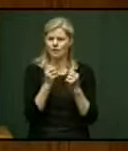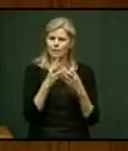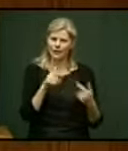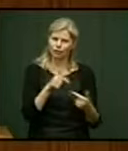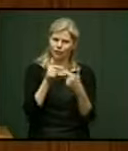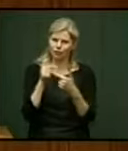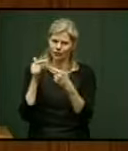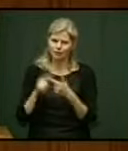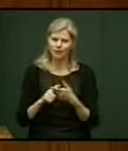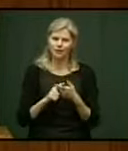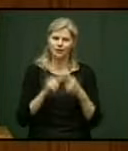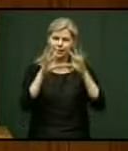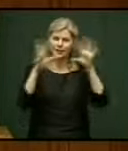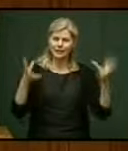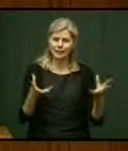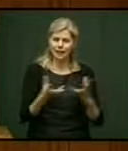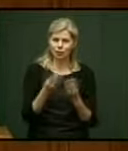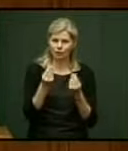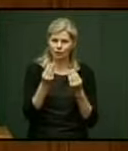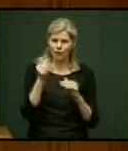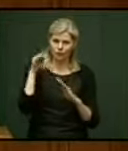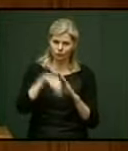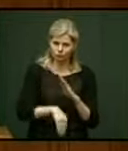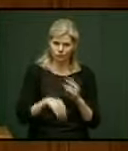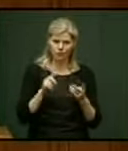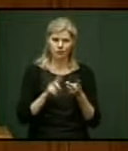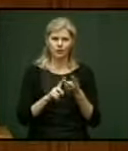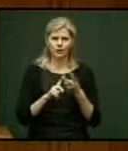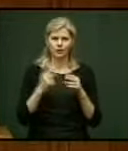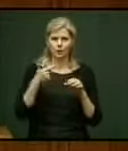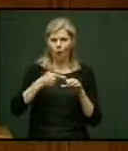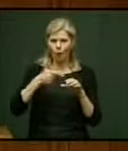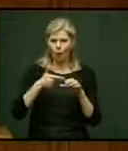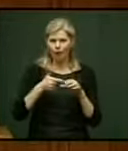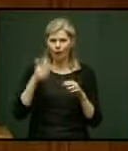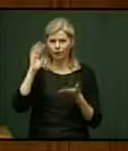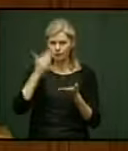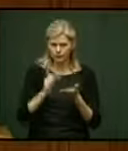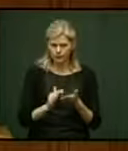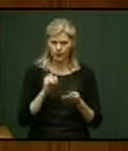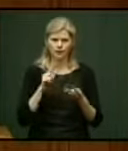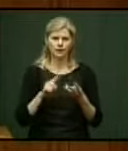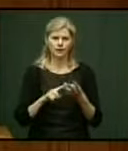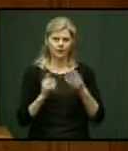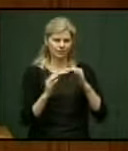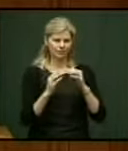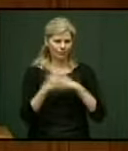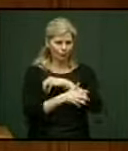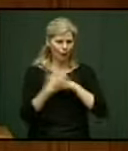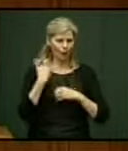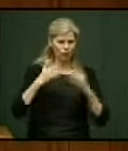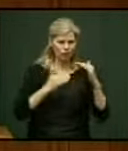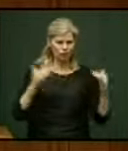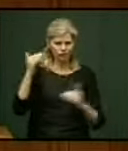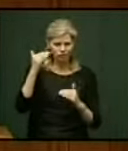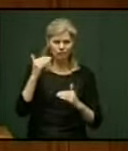crisis, the end of cheap energy, climate change, and increasing inequality are the four big